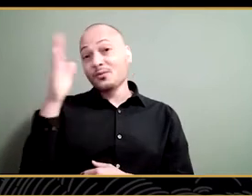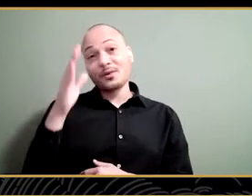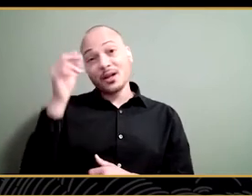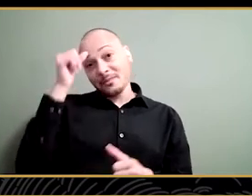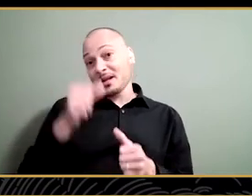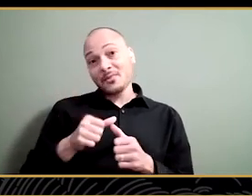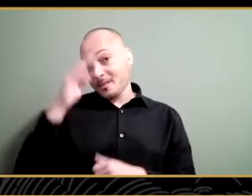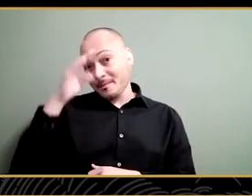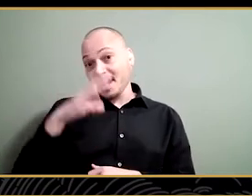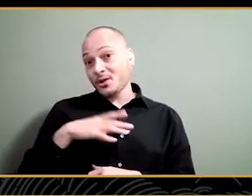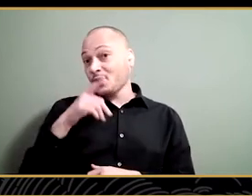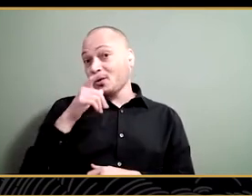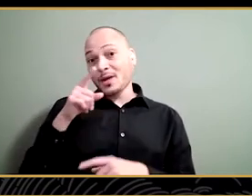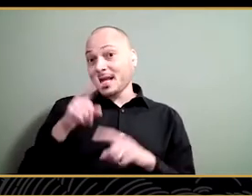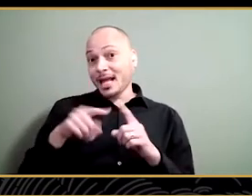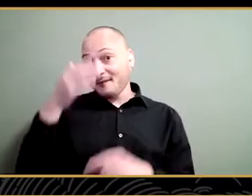who we cannot forget.